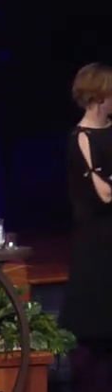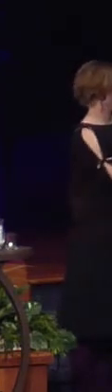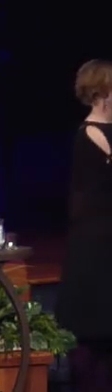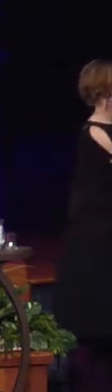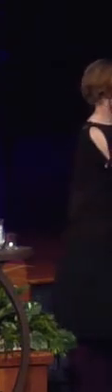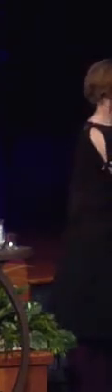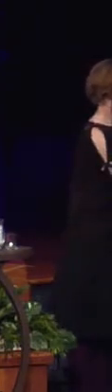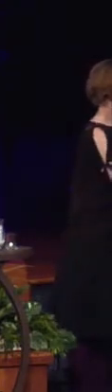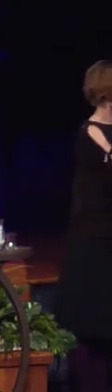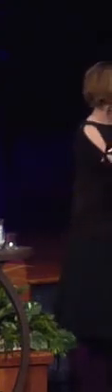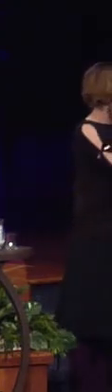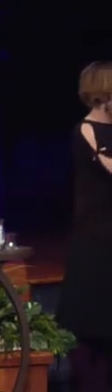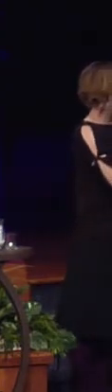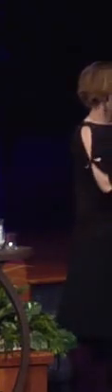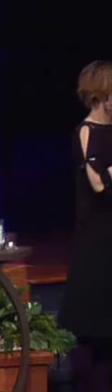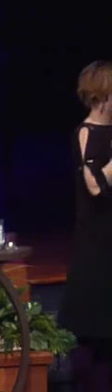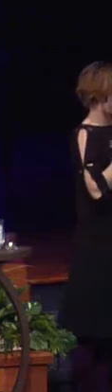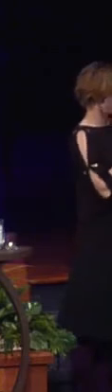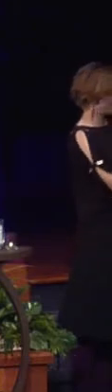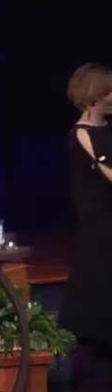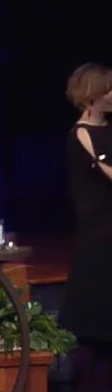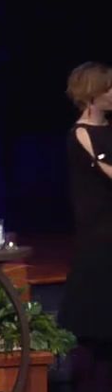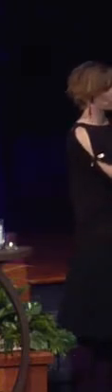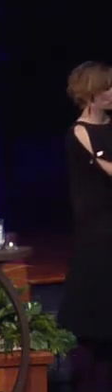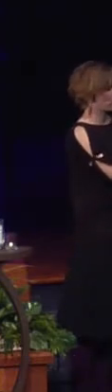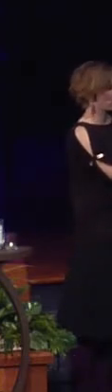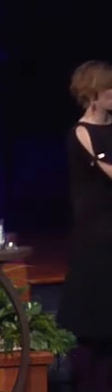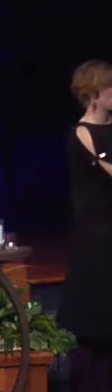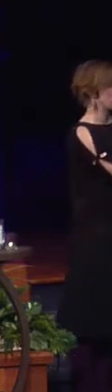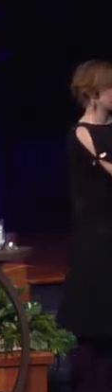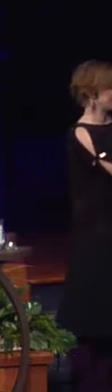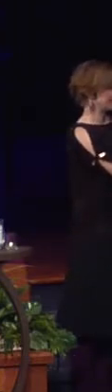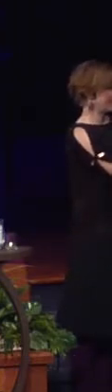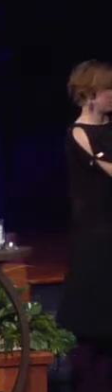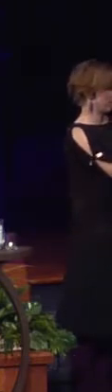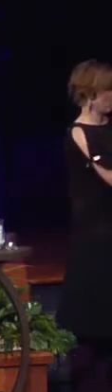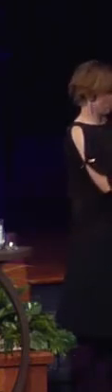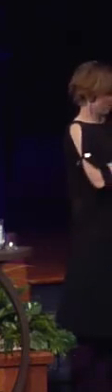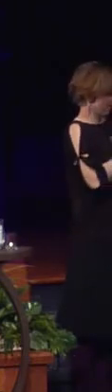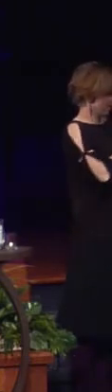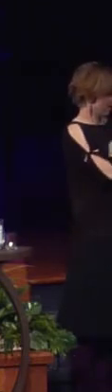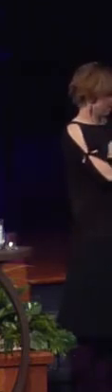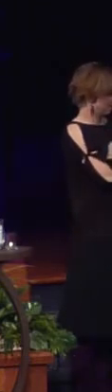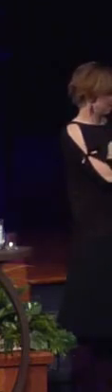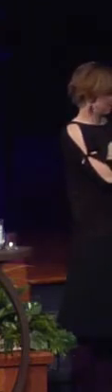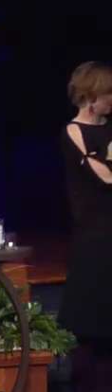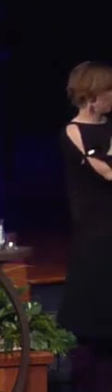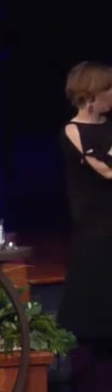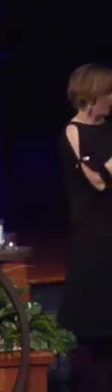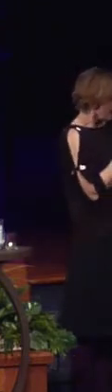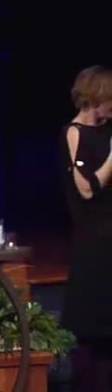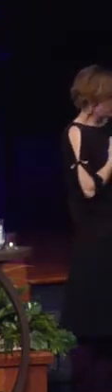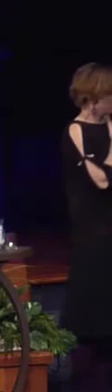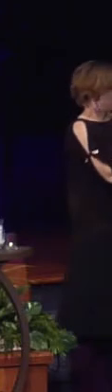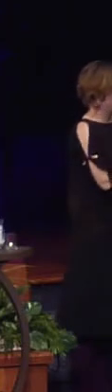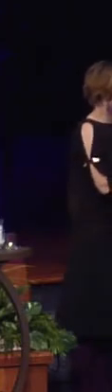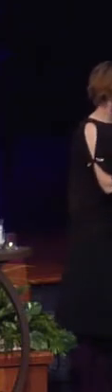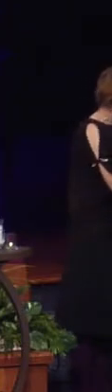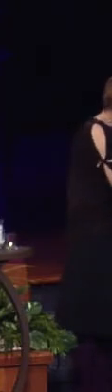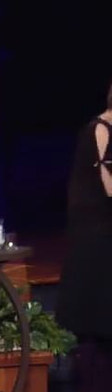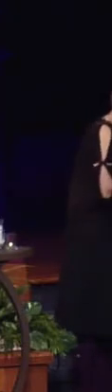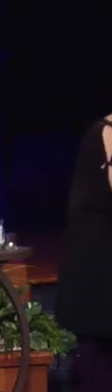We all have extraordinary encoded within us, waiting to be released. How does it get released? By